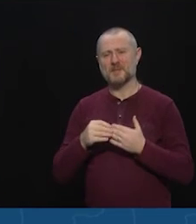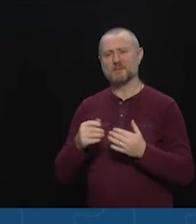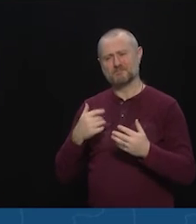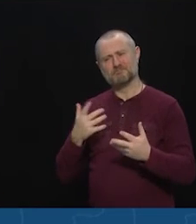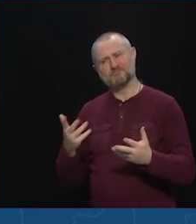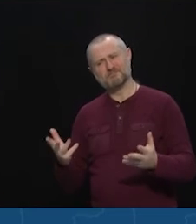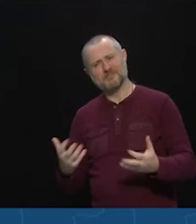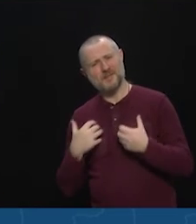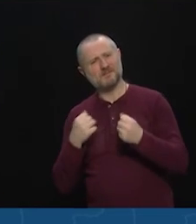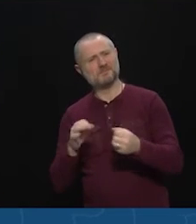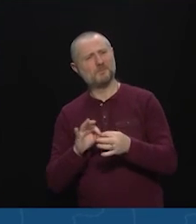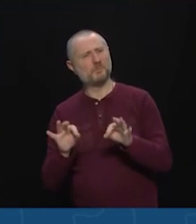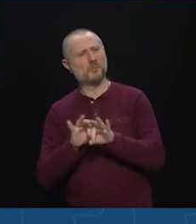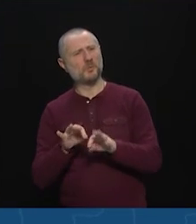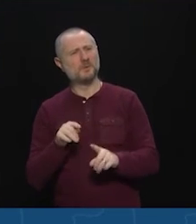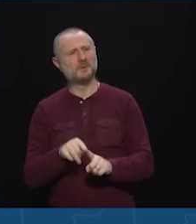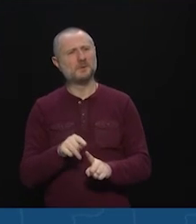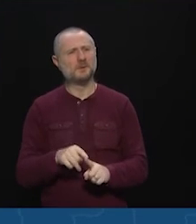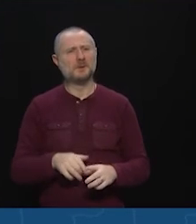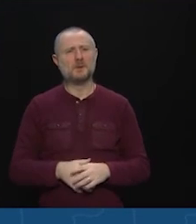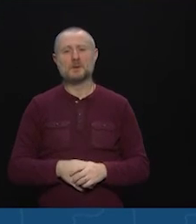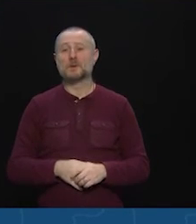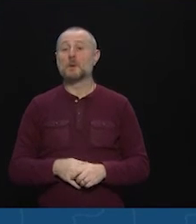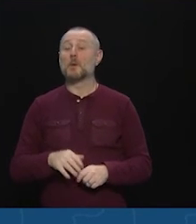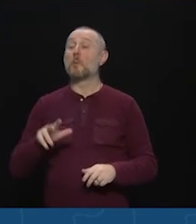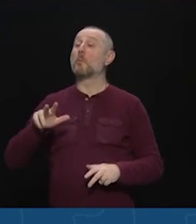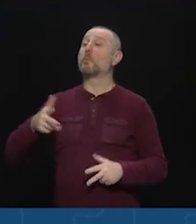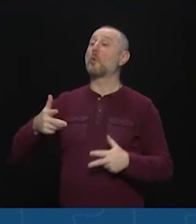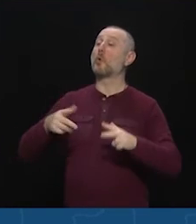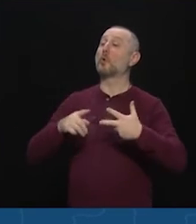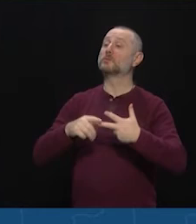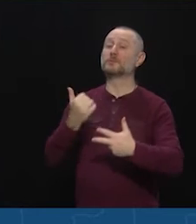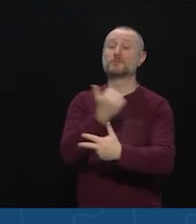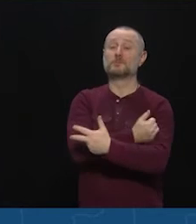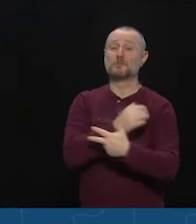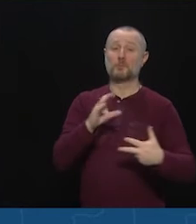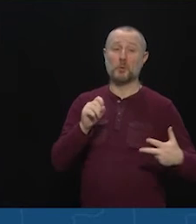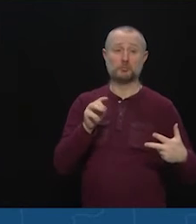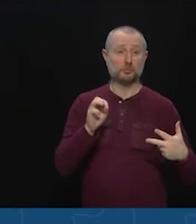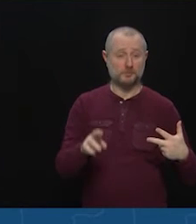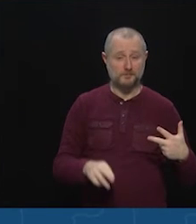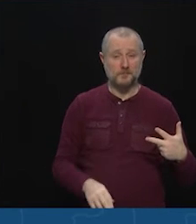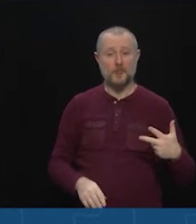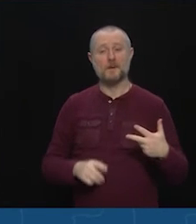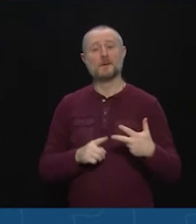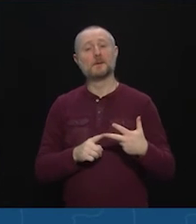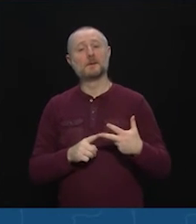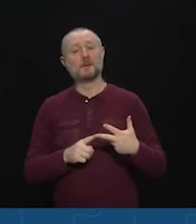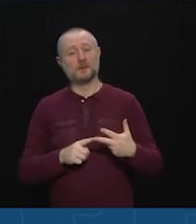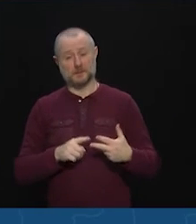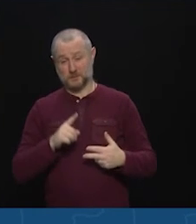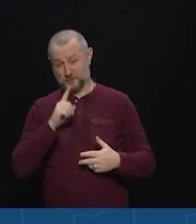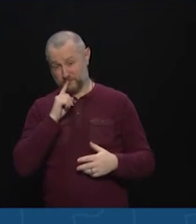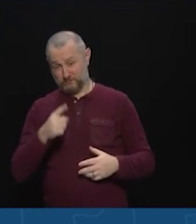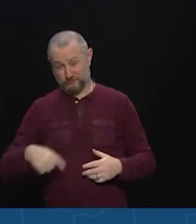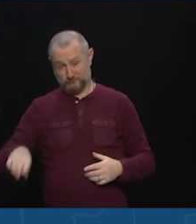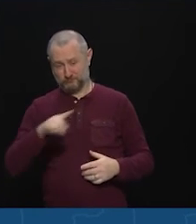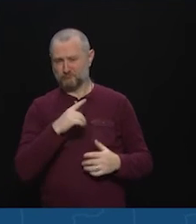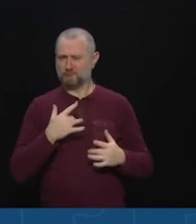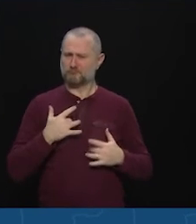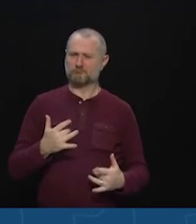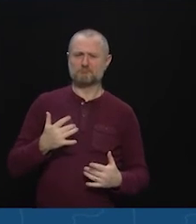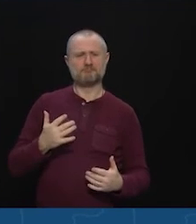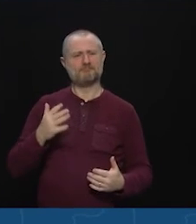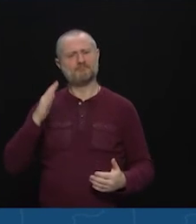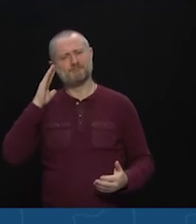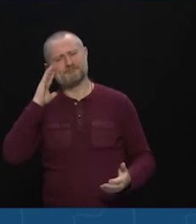your booster, because everybody who is vaccinated and boosted, not everybody, almost everybody had a much better experience if they did come down